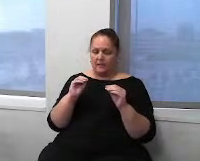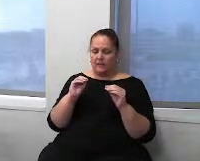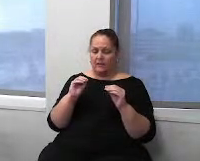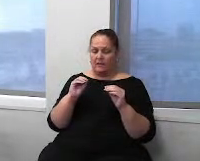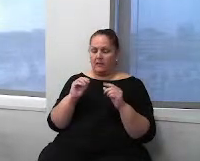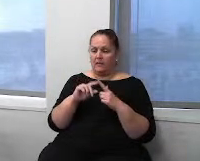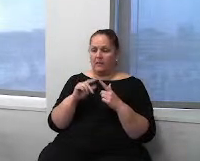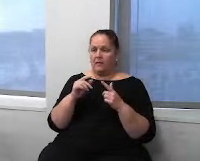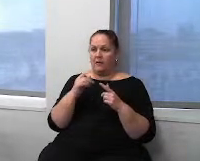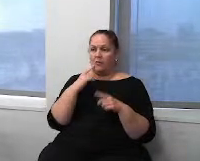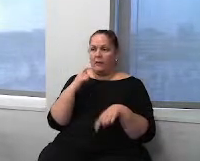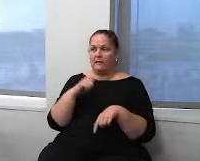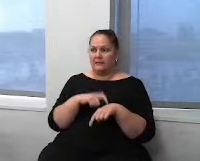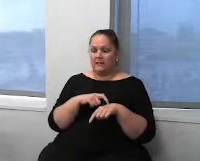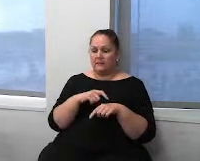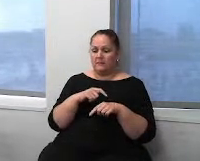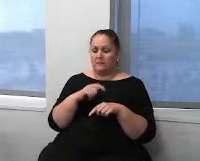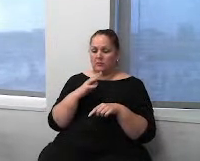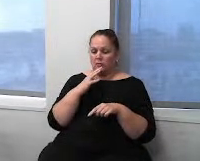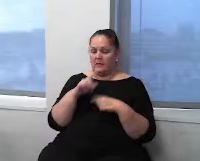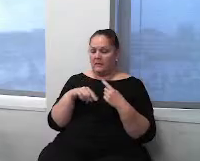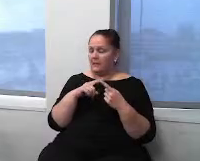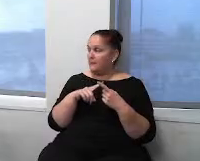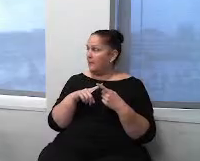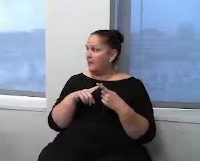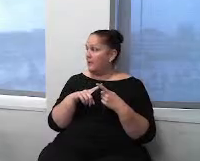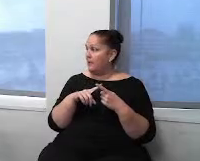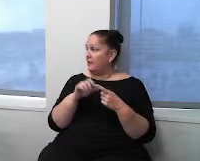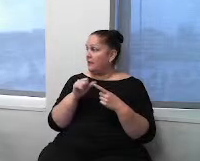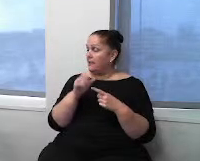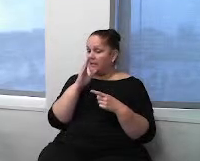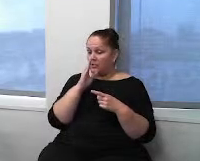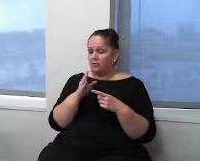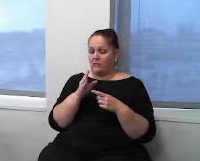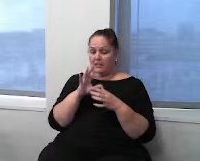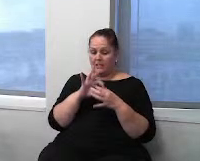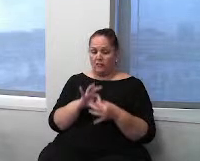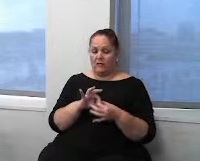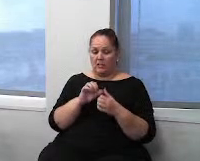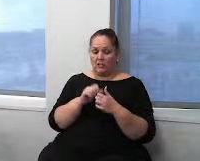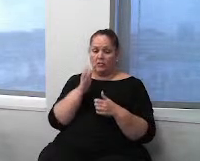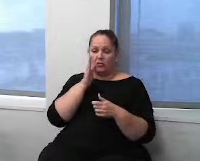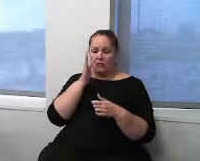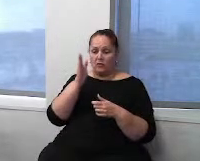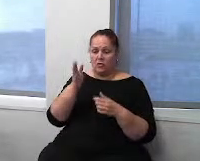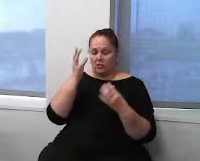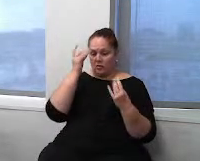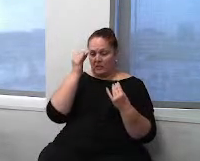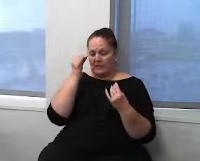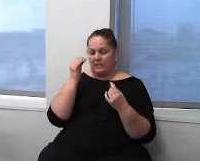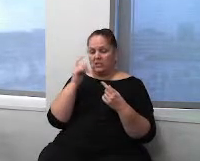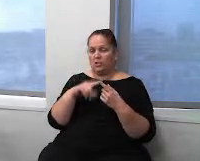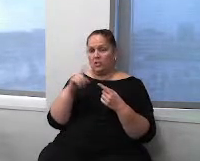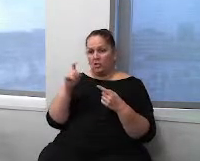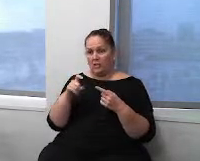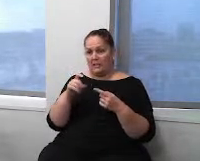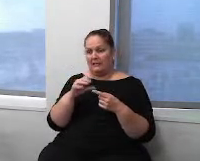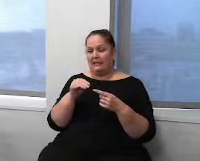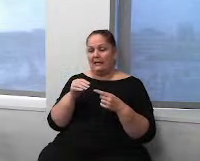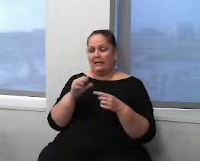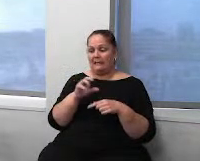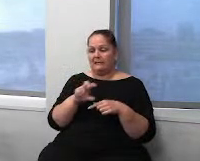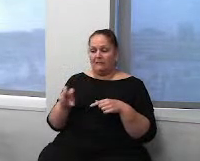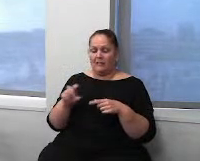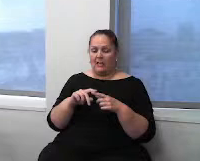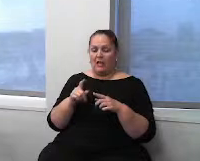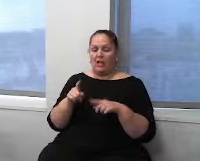question as to what time period we're talking about. And Mr. Hempling, it is directly relevant to future considerations of need